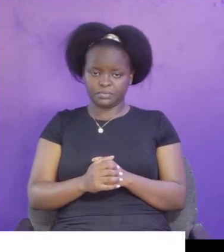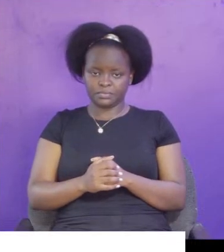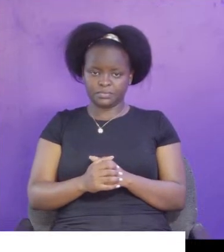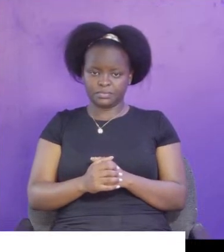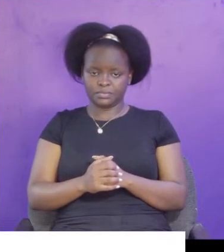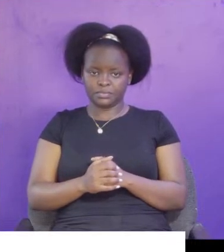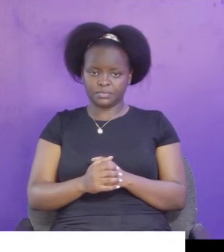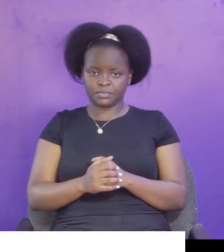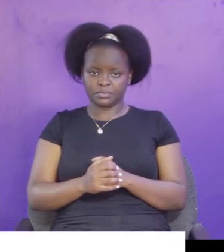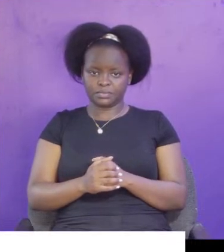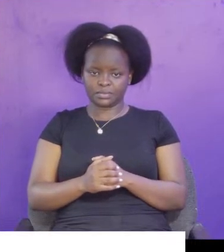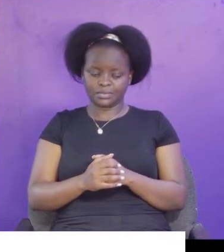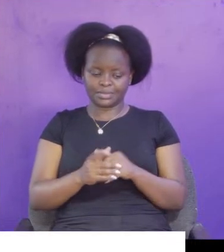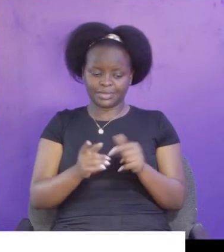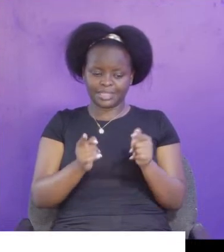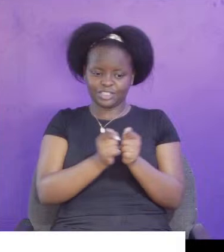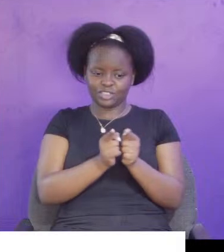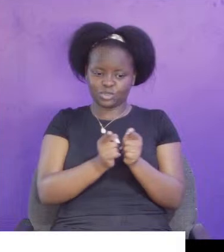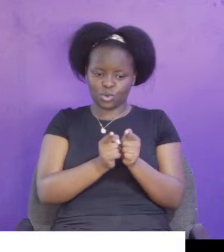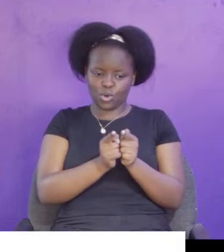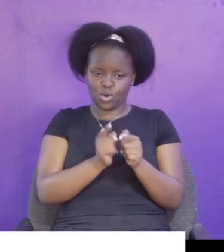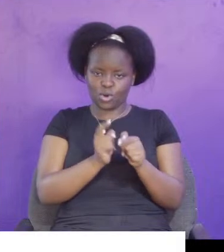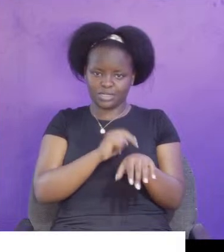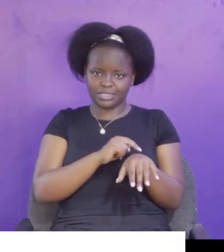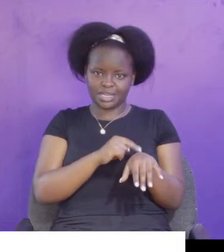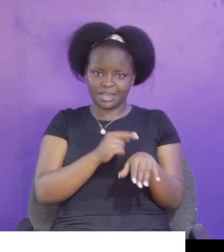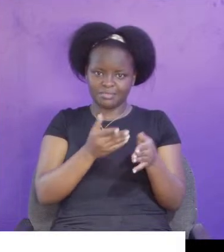Briefly there, they called you Nyundo.